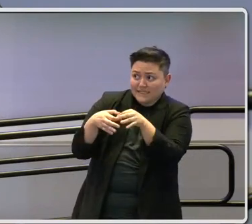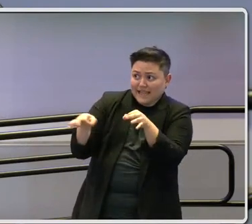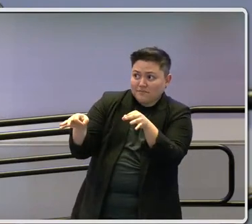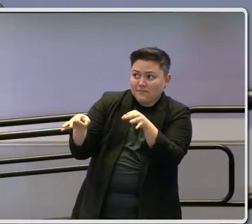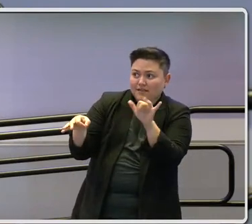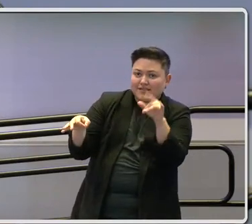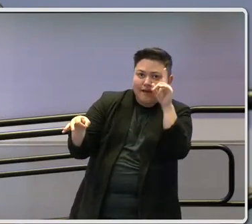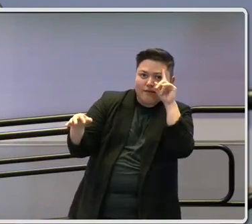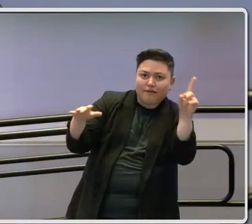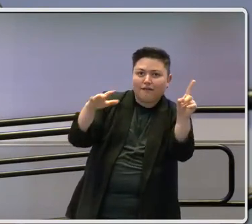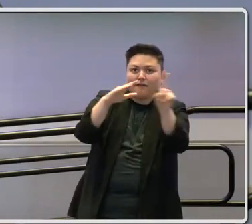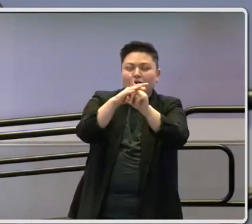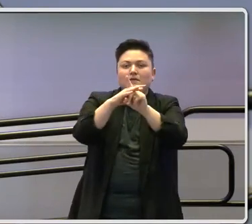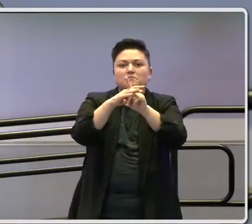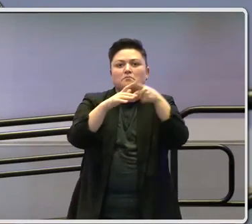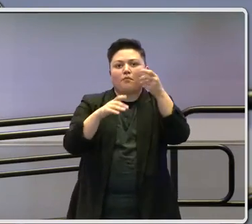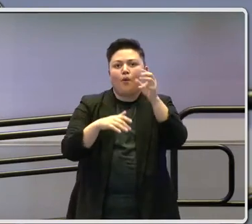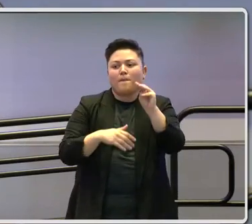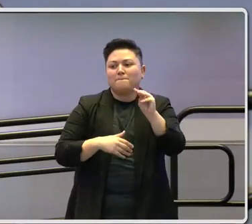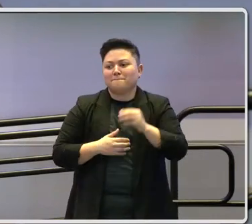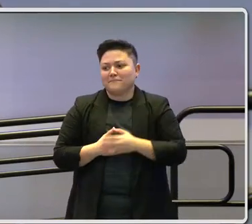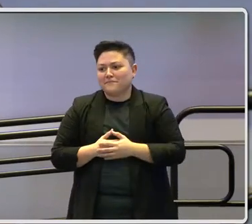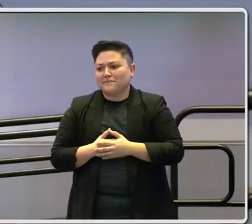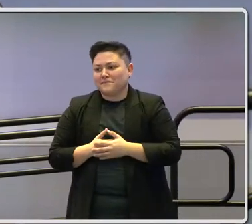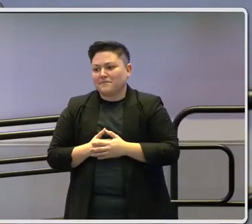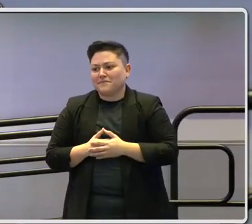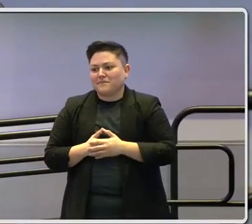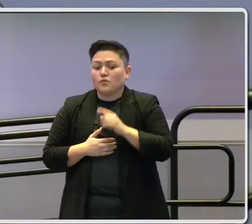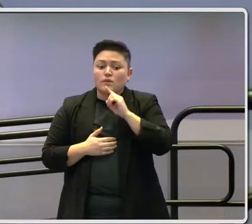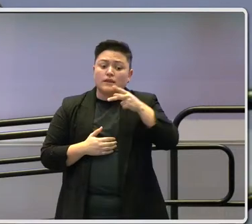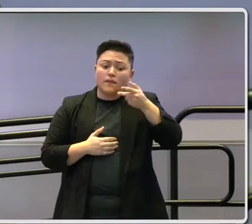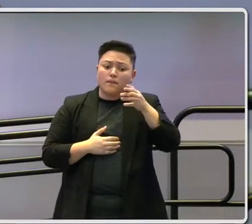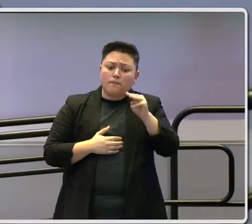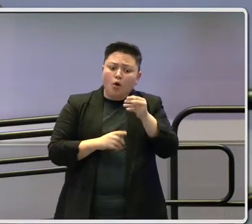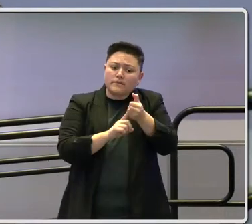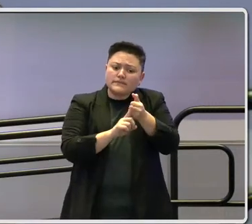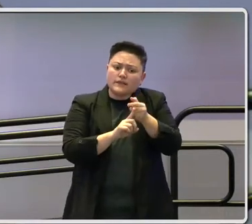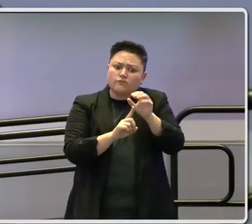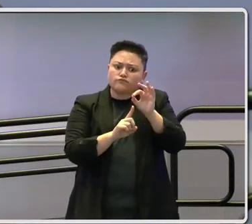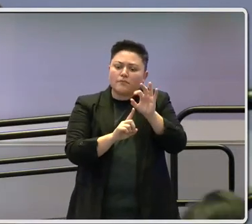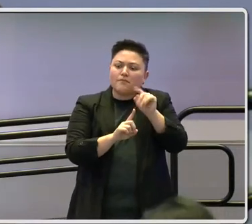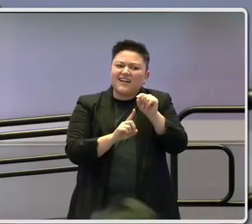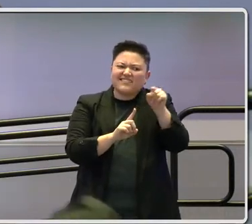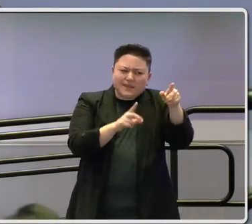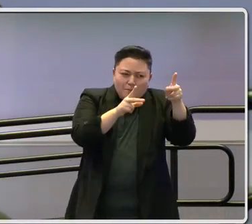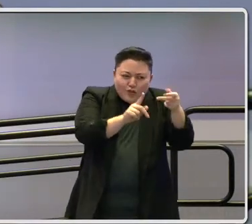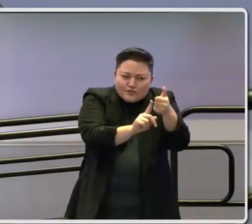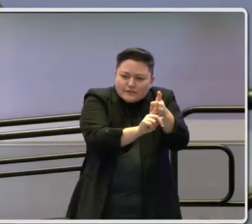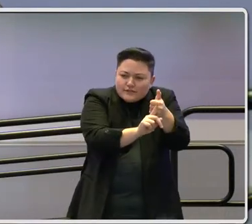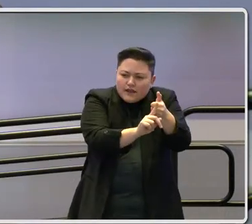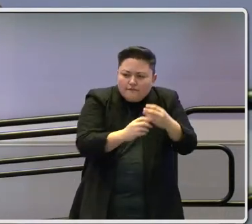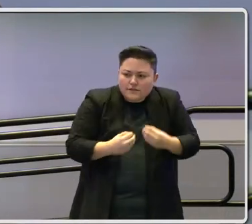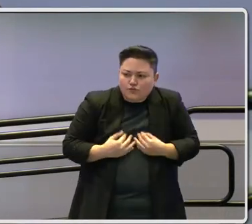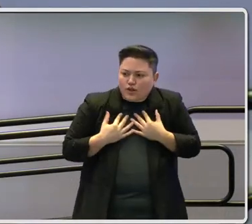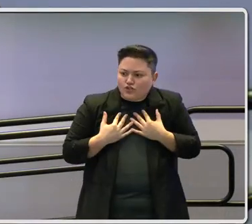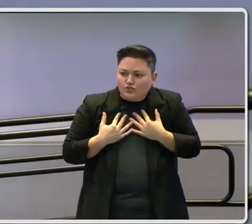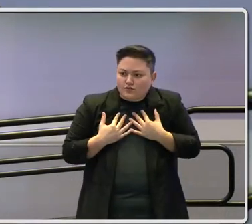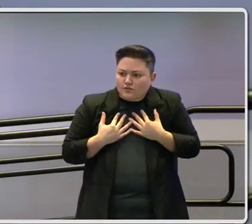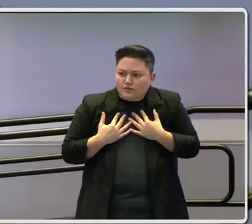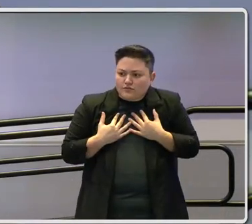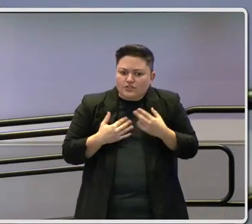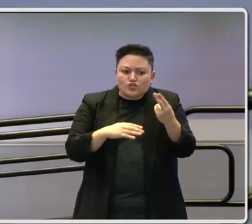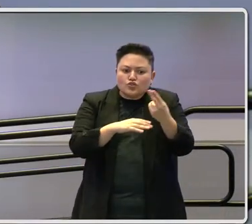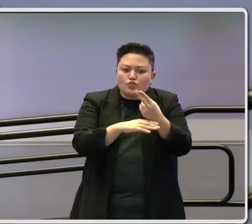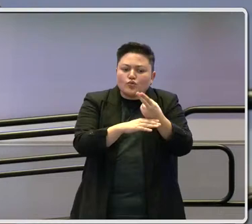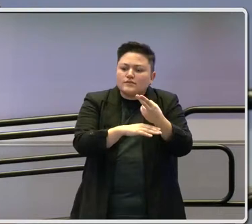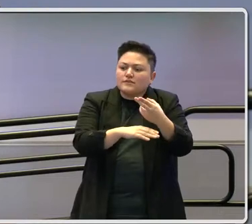head in terms of not only the poem itself, but also someone who is inspirational in using the power of the